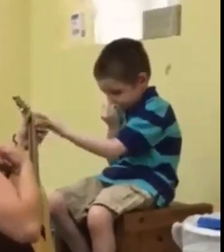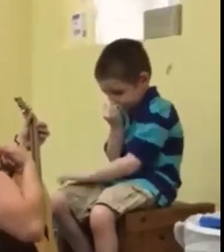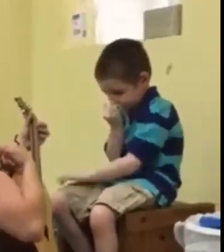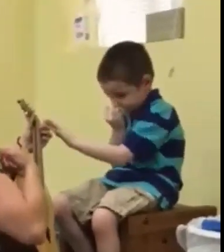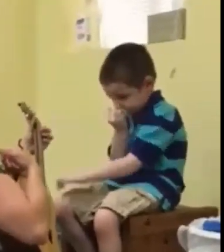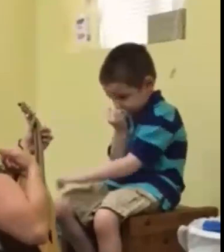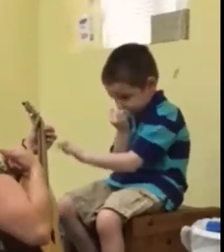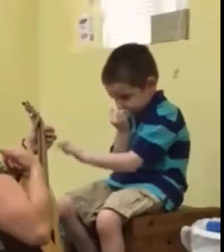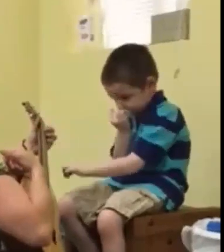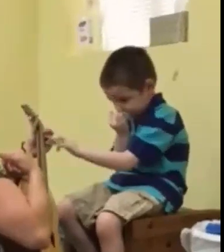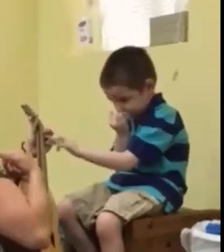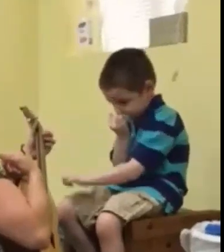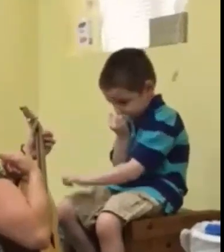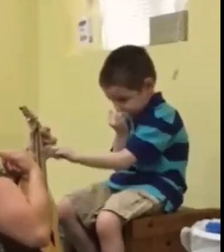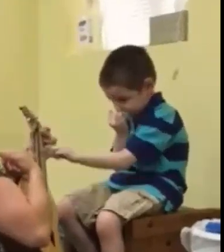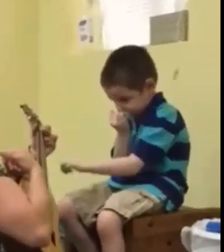And looking back.